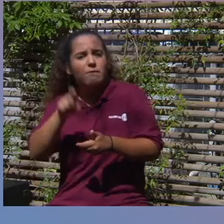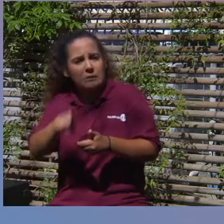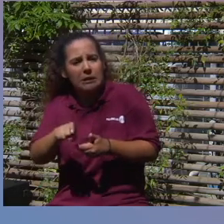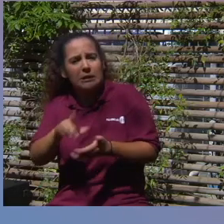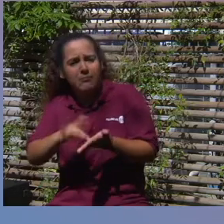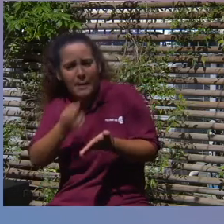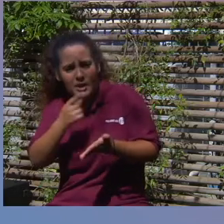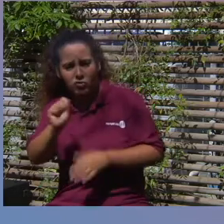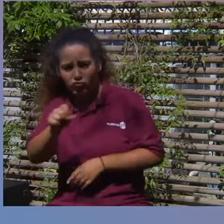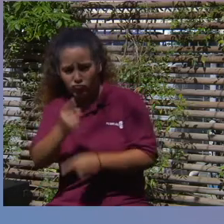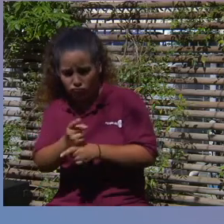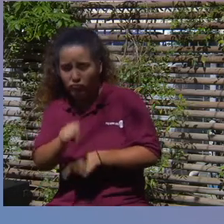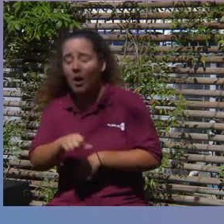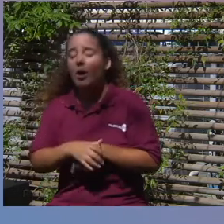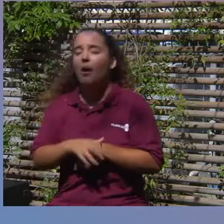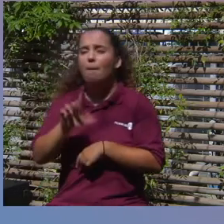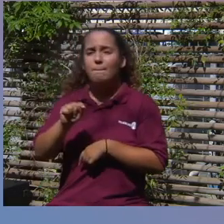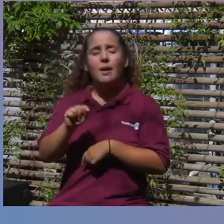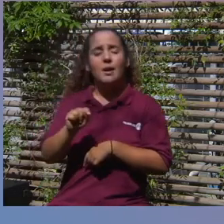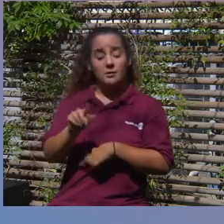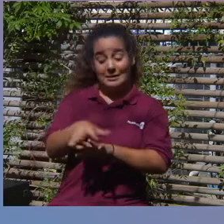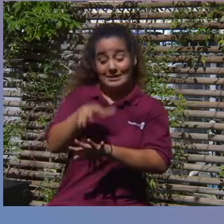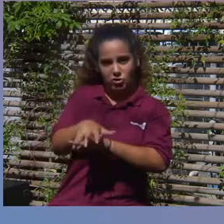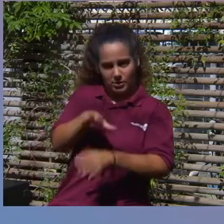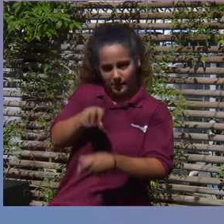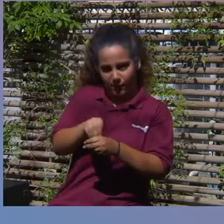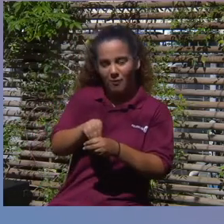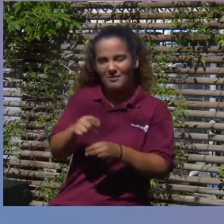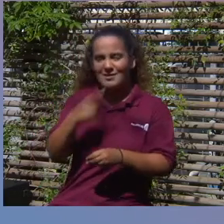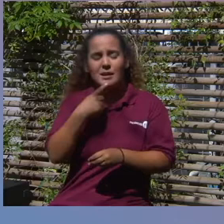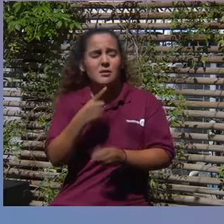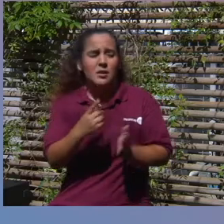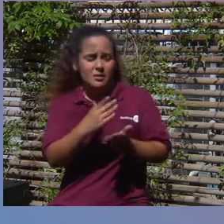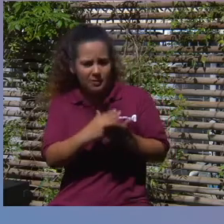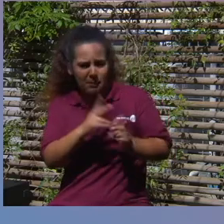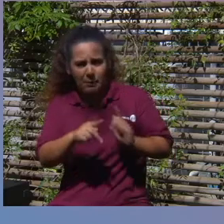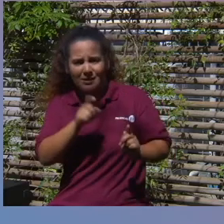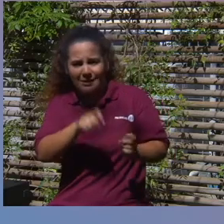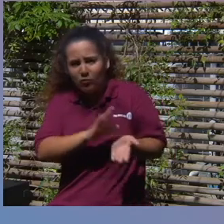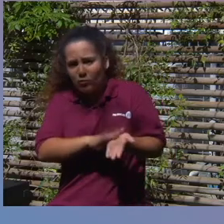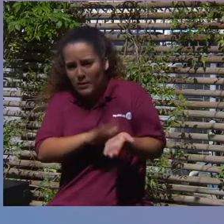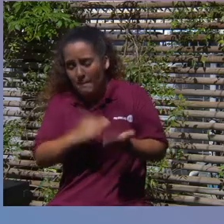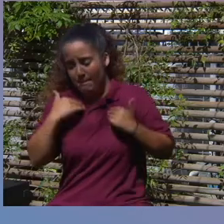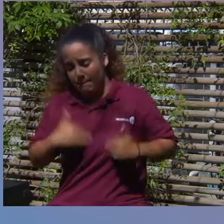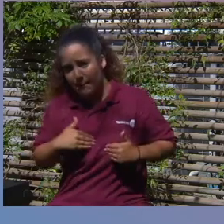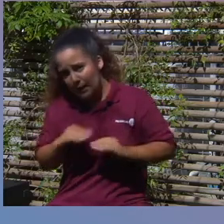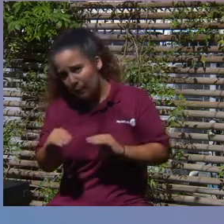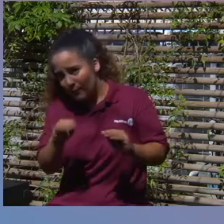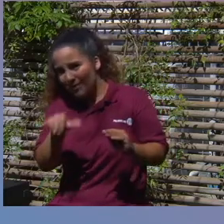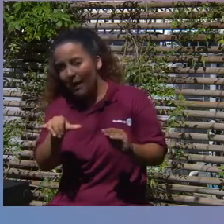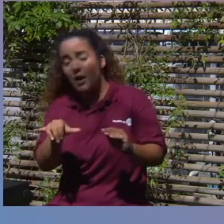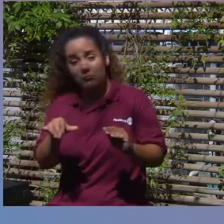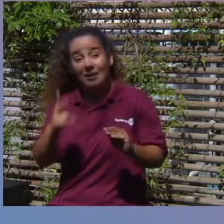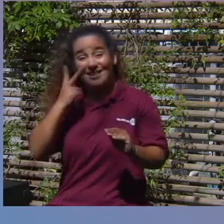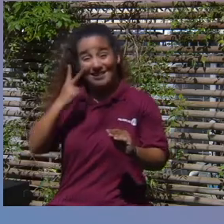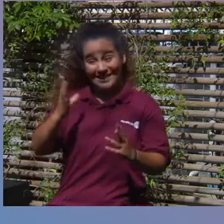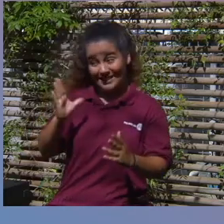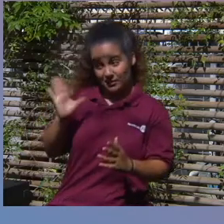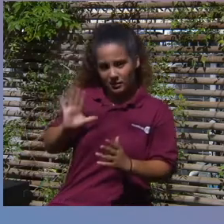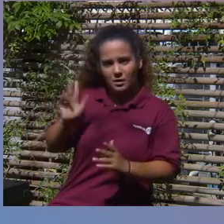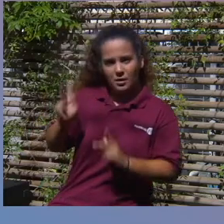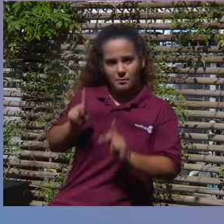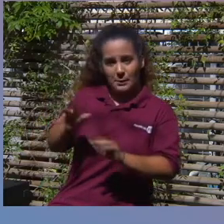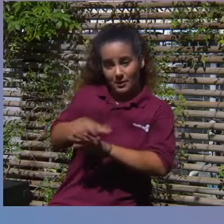the interventions he talked about when talking about indigenous healing, he said some of them are rhythm and healing and body movement. He said he's seen indigenous healers do